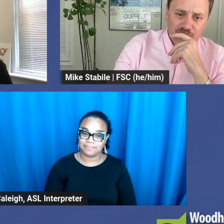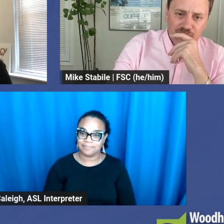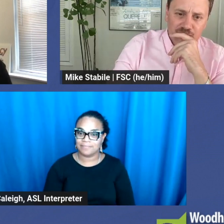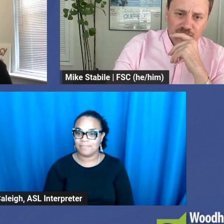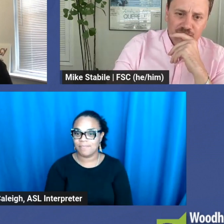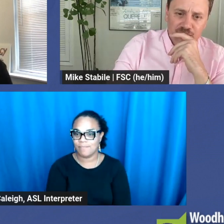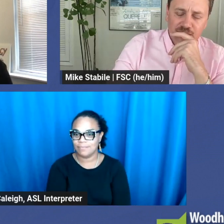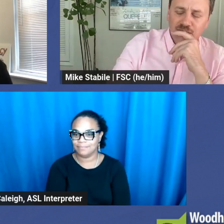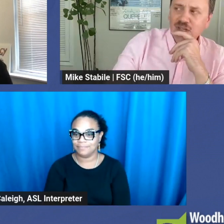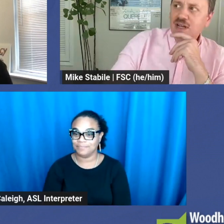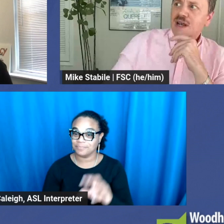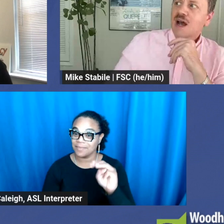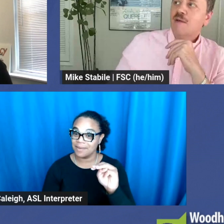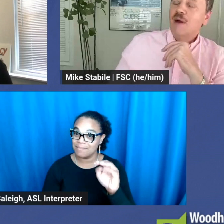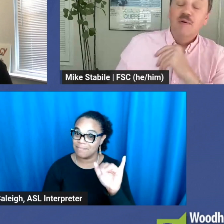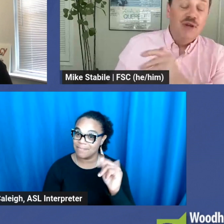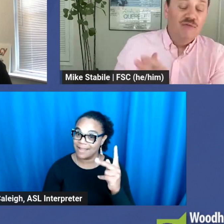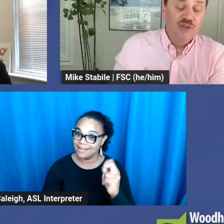Mike.